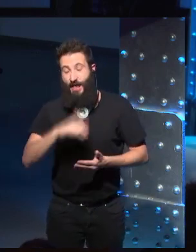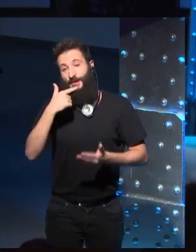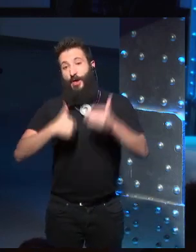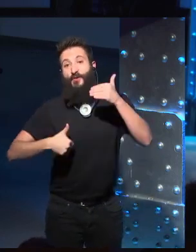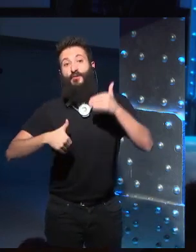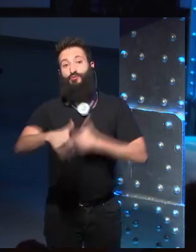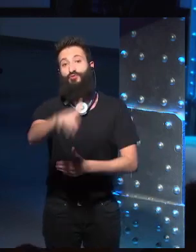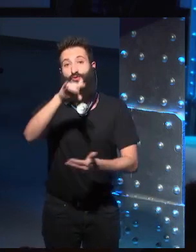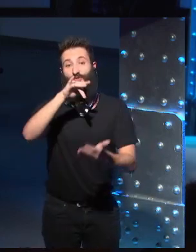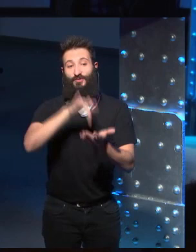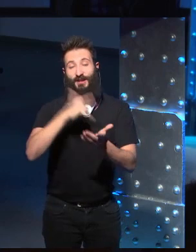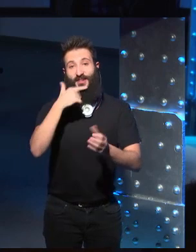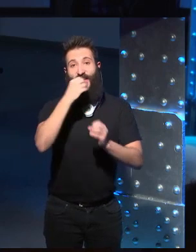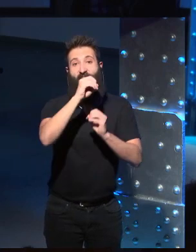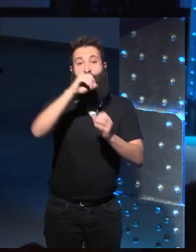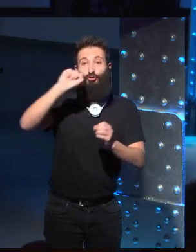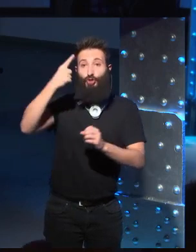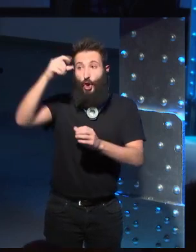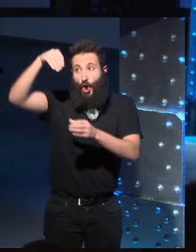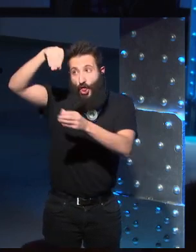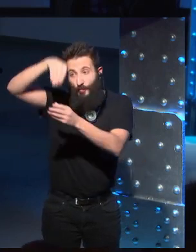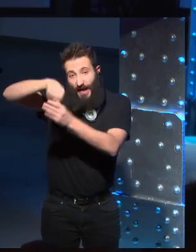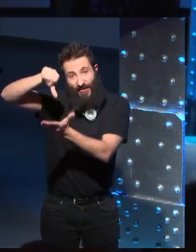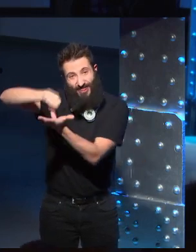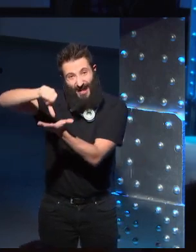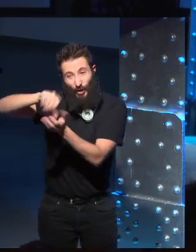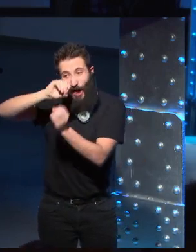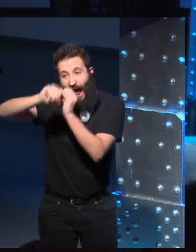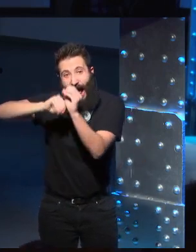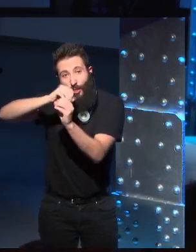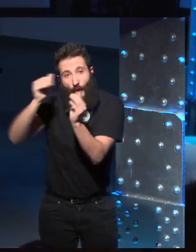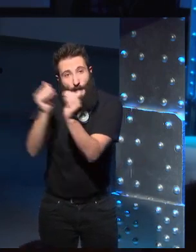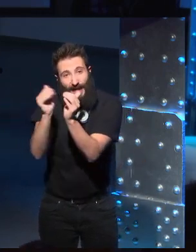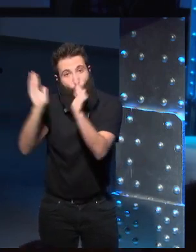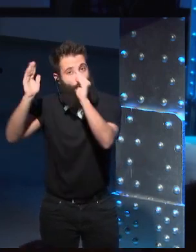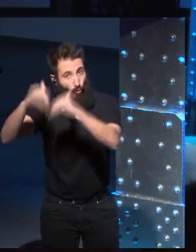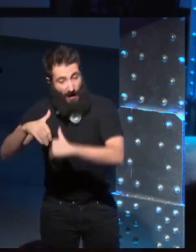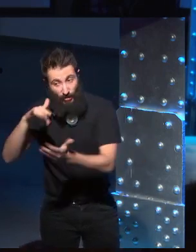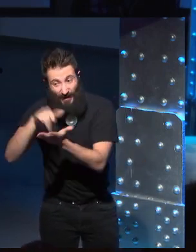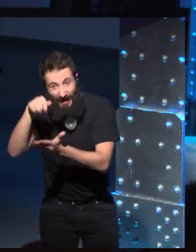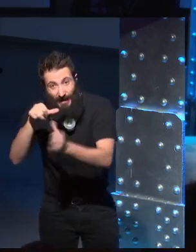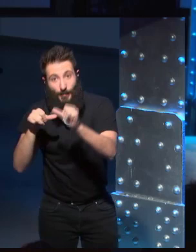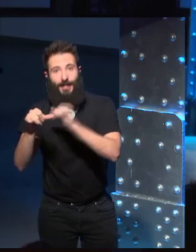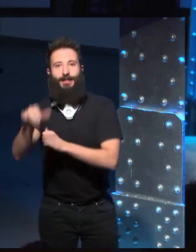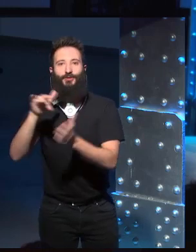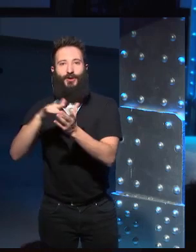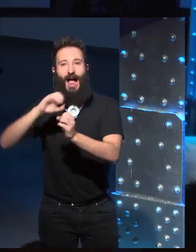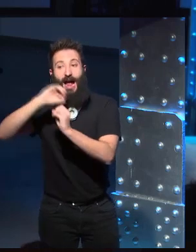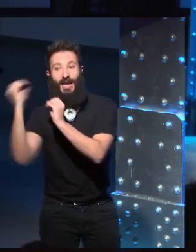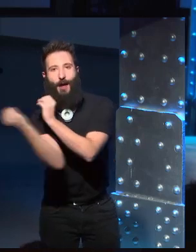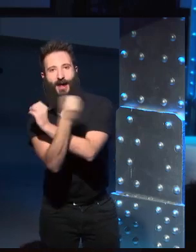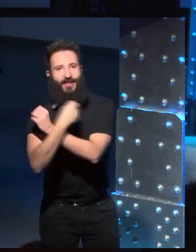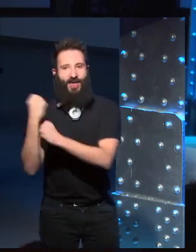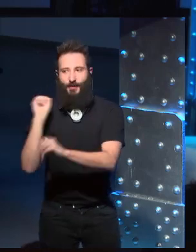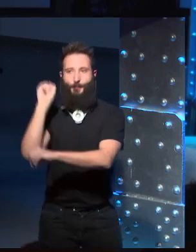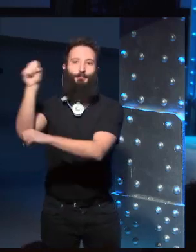atoms in the center of the sun. When that happens, gravity will take over. And when gravity takes over and there is